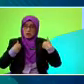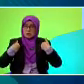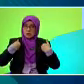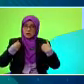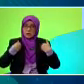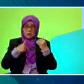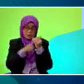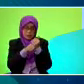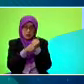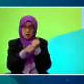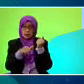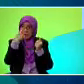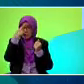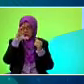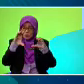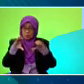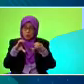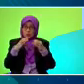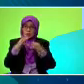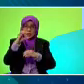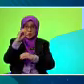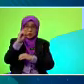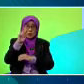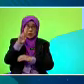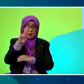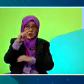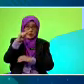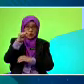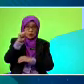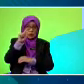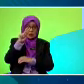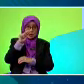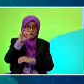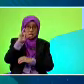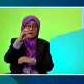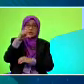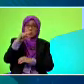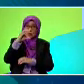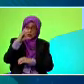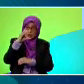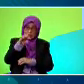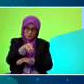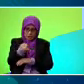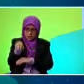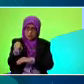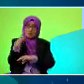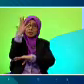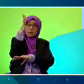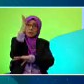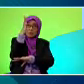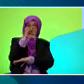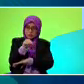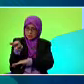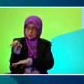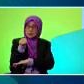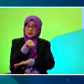organic fertilizer. Okay. So animal feces and also sawdust are mixed together and they are decomposed